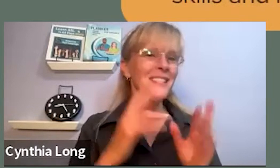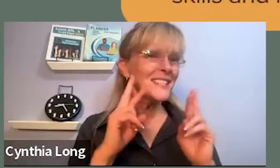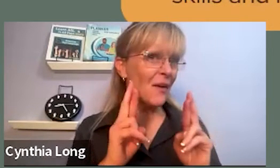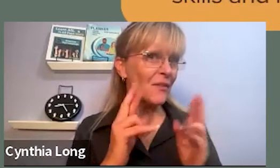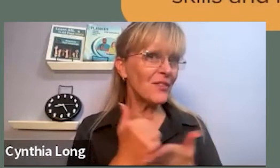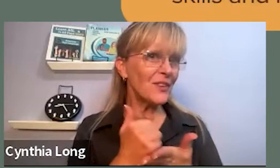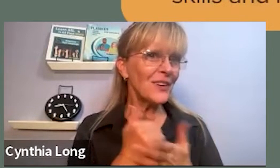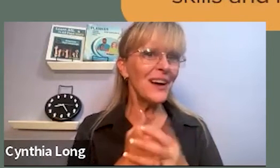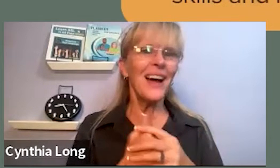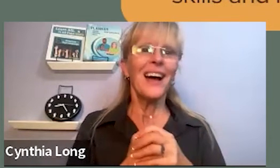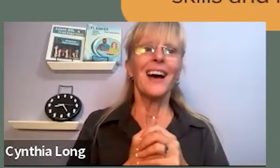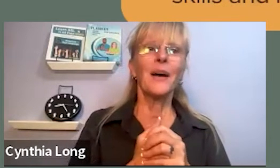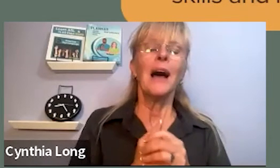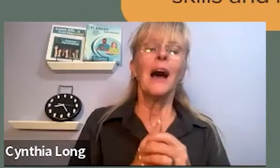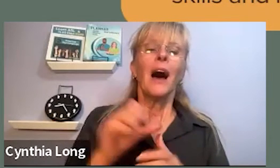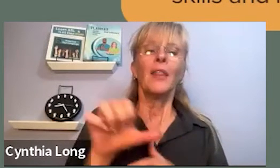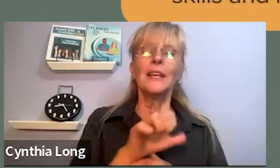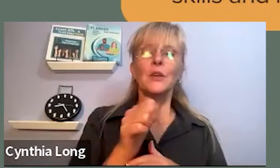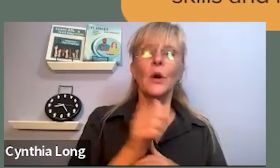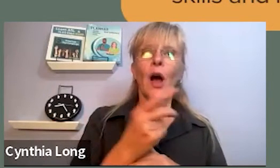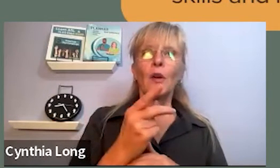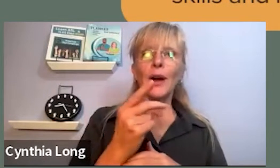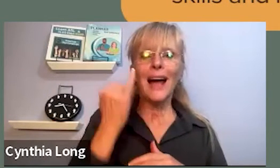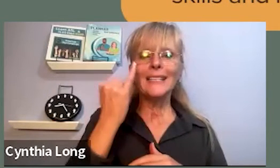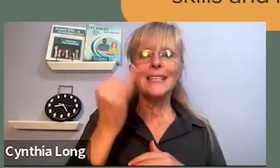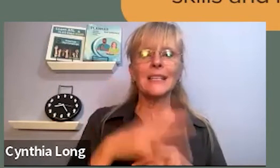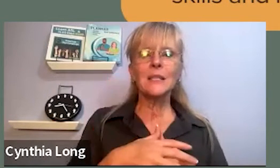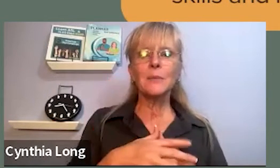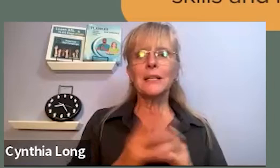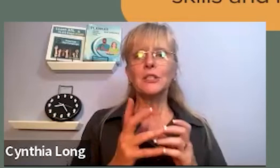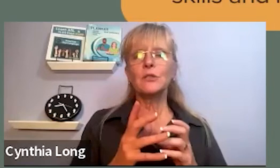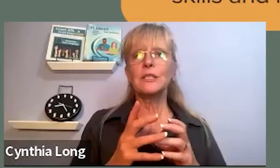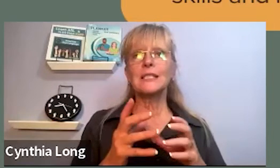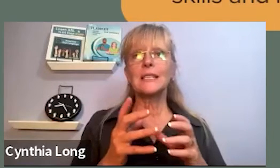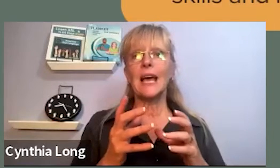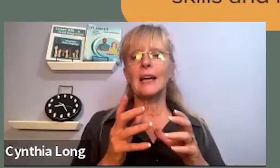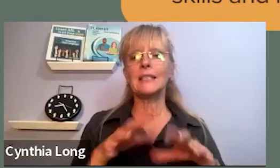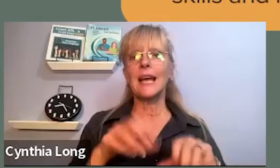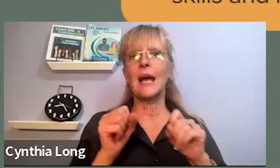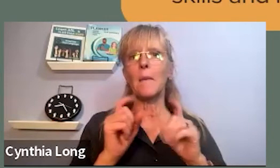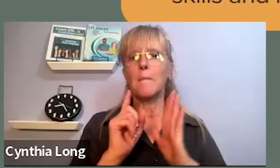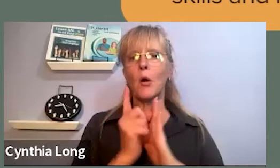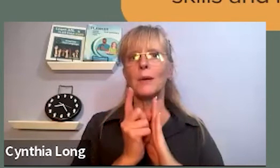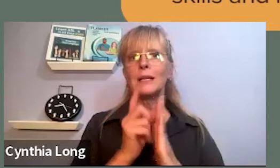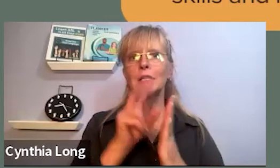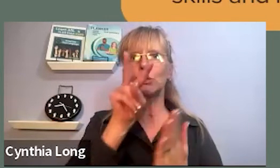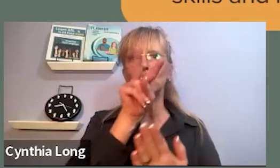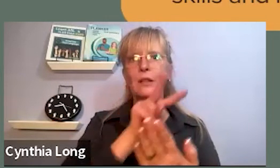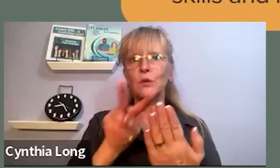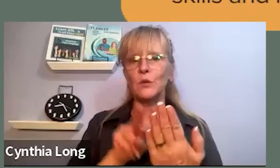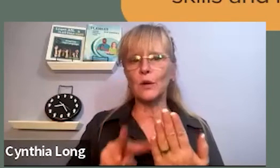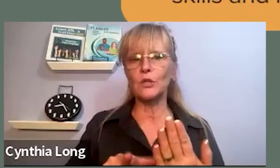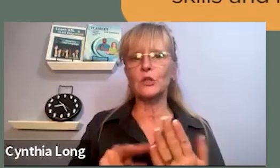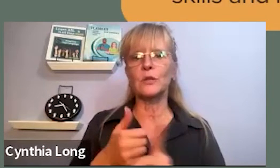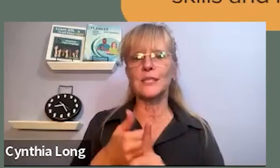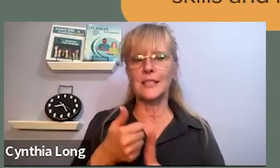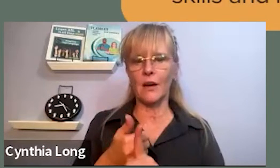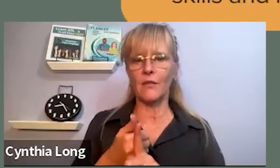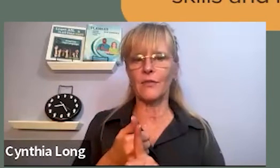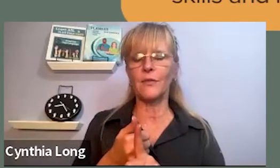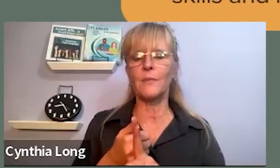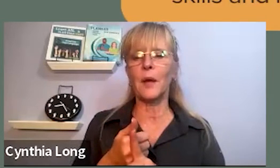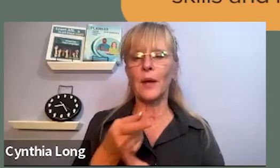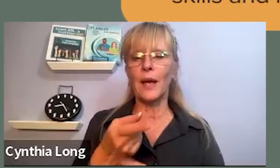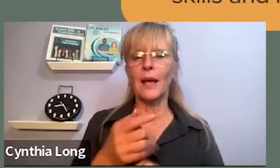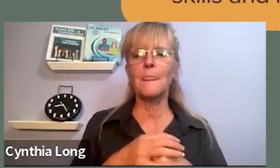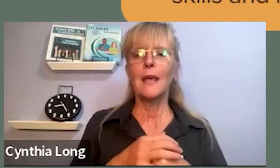hoping this is helpful. These are other ideas. I'm going to let you just take a moment to read through those